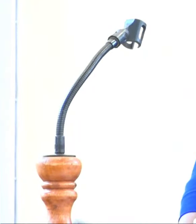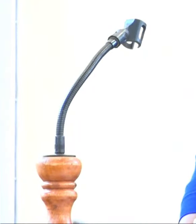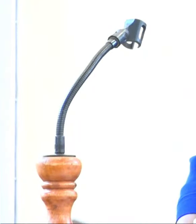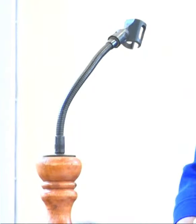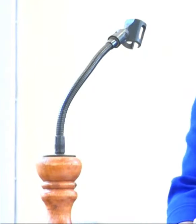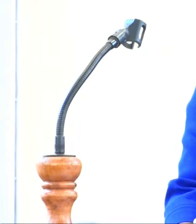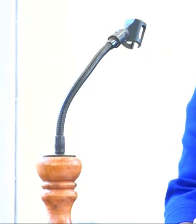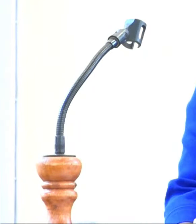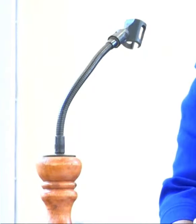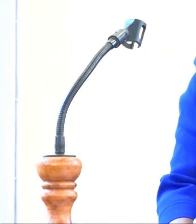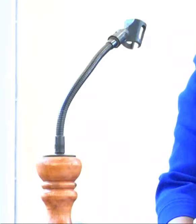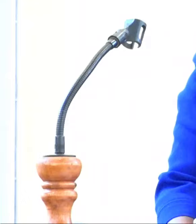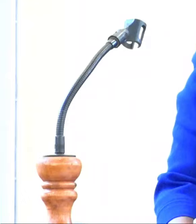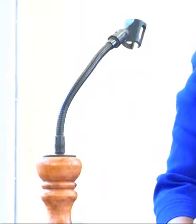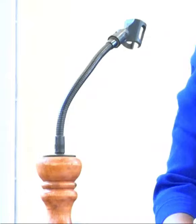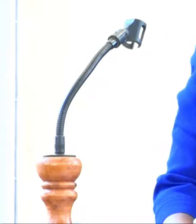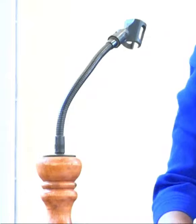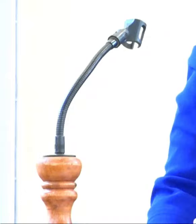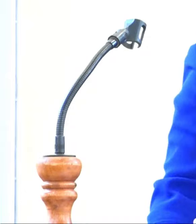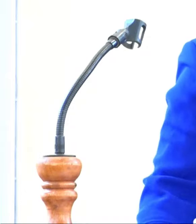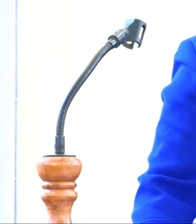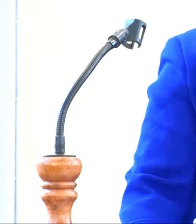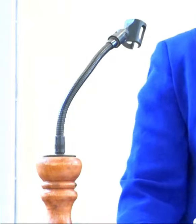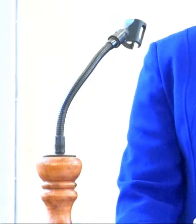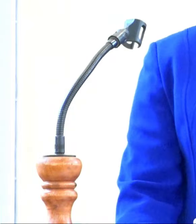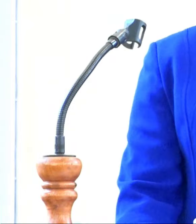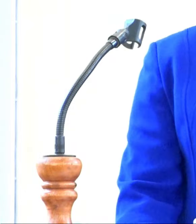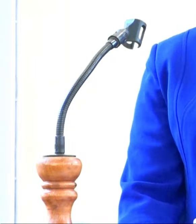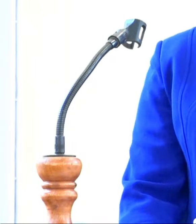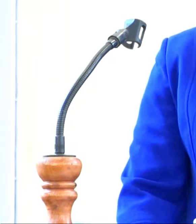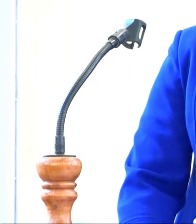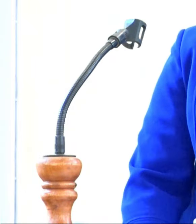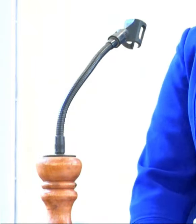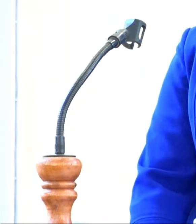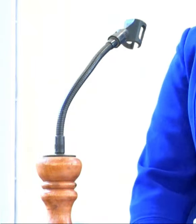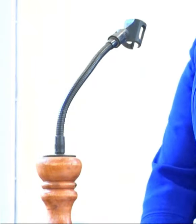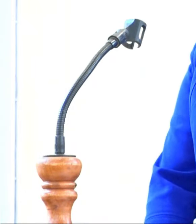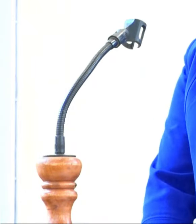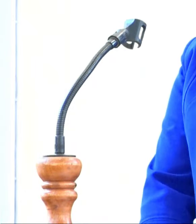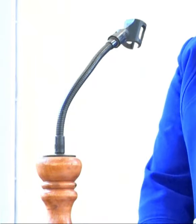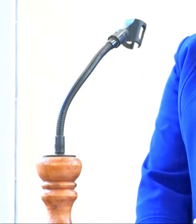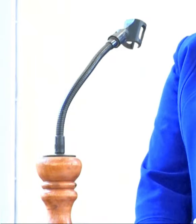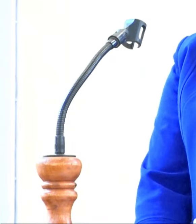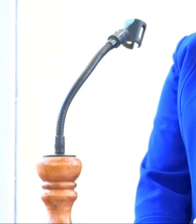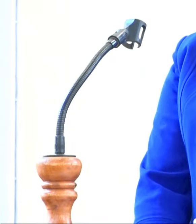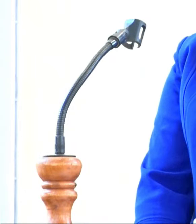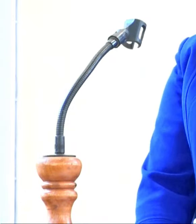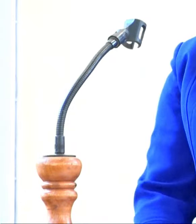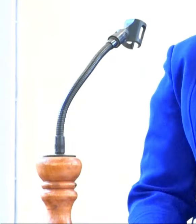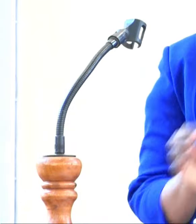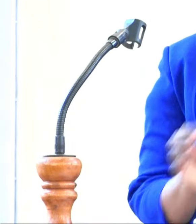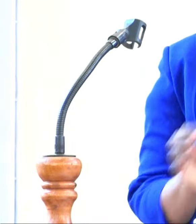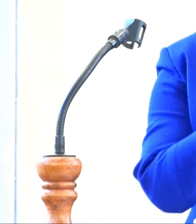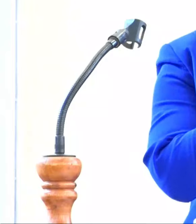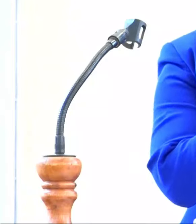even as we continue to serve. And we thank God because he has taken us all the way and brought us back. When